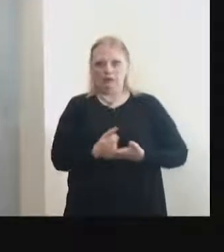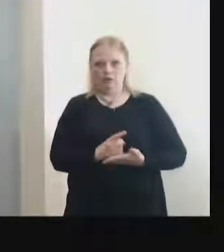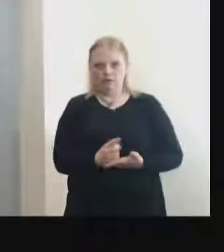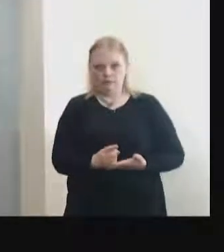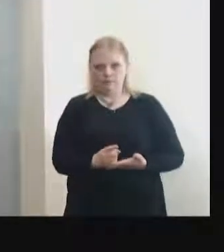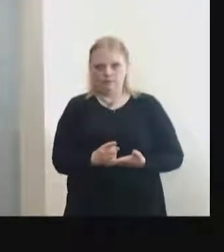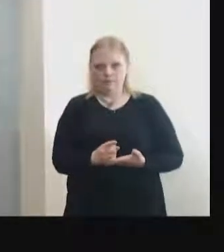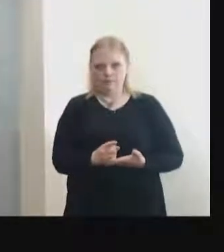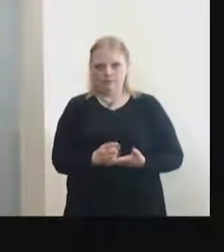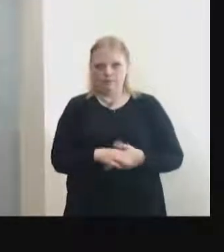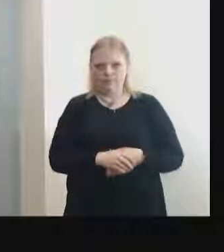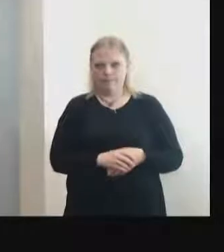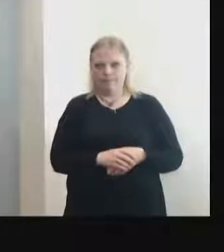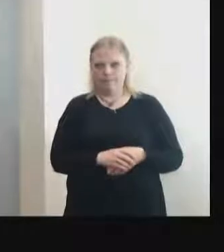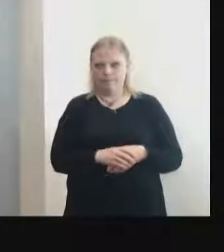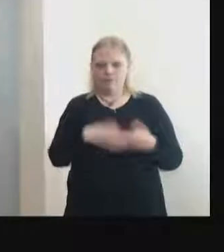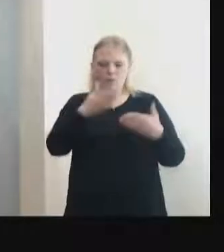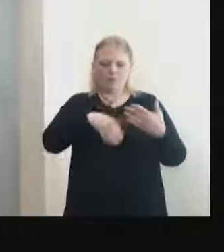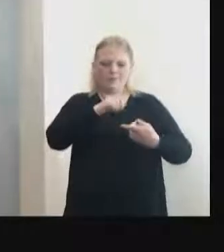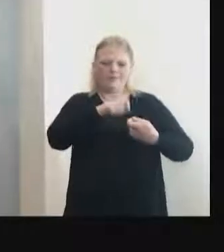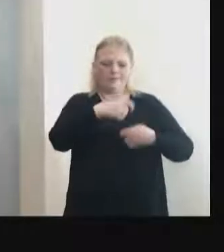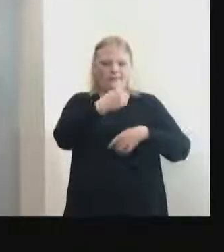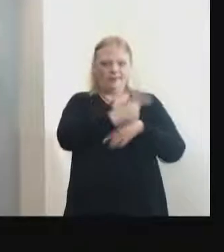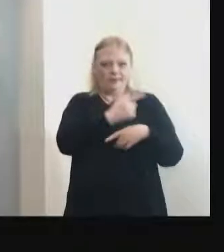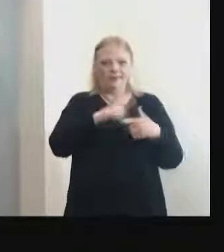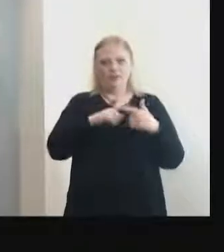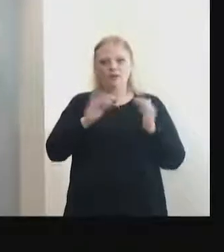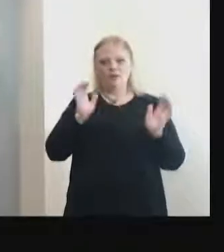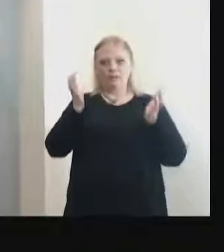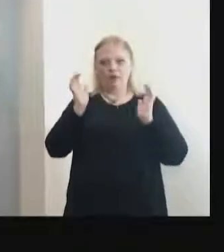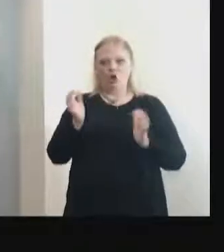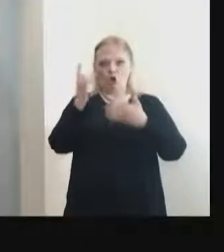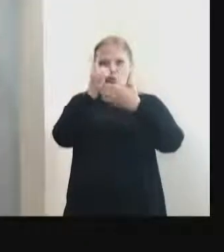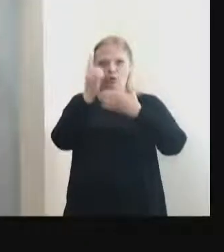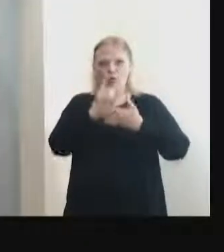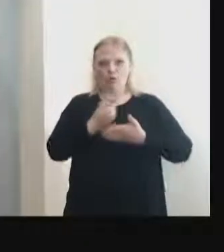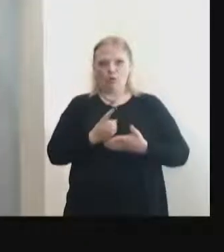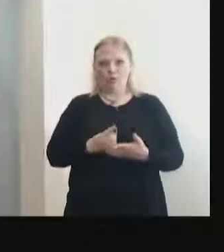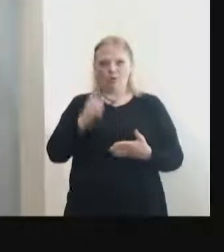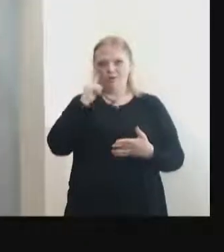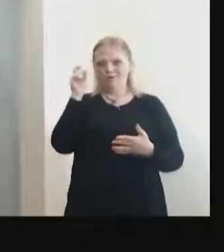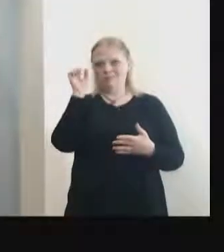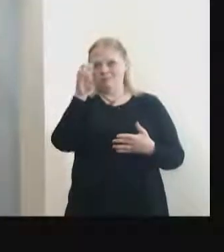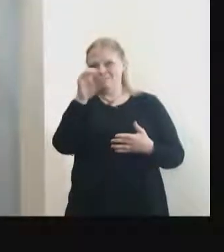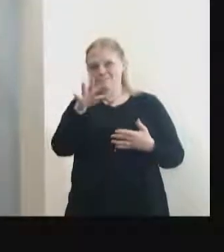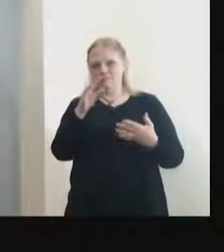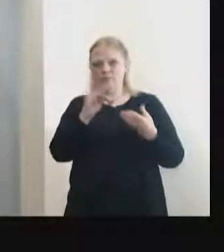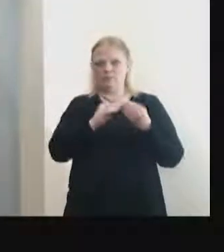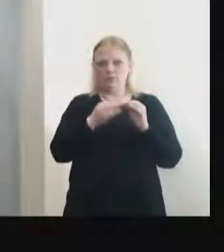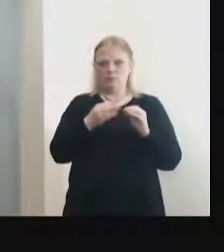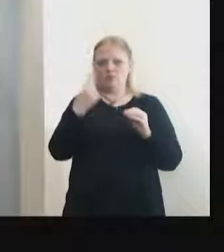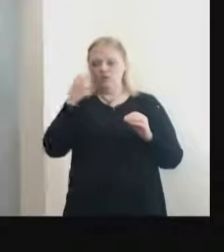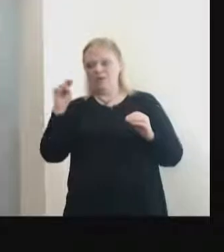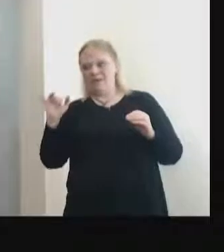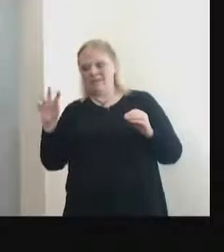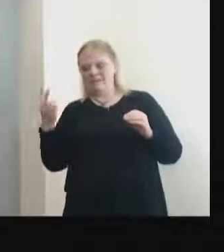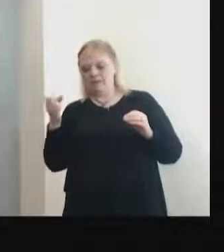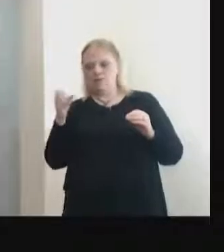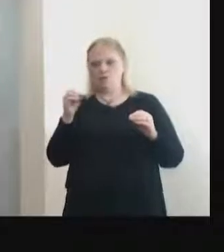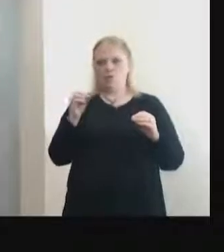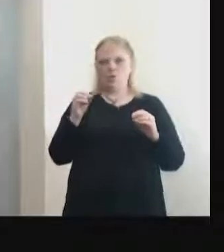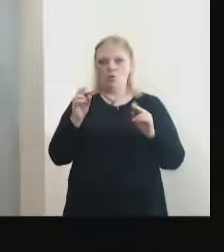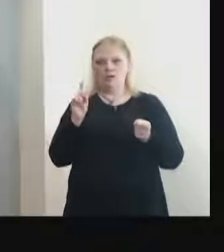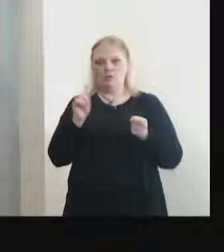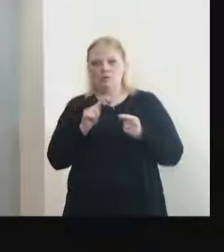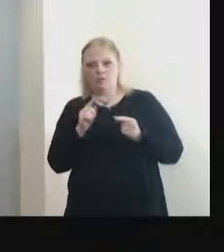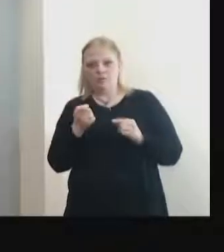on particular days, so we can do a comparison week to week. I just gave you the numbers for it effective as of May 2nd, so it actually has gone a little bit